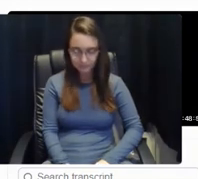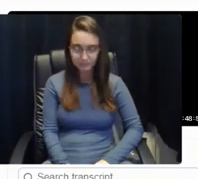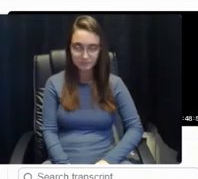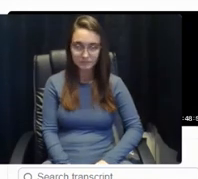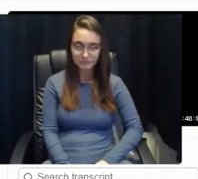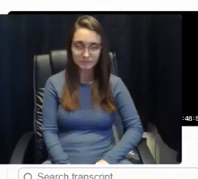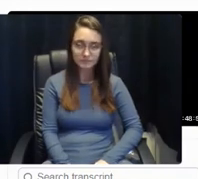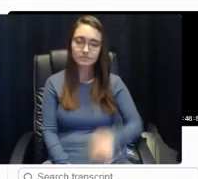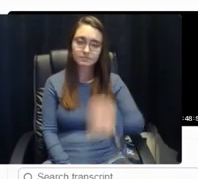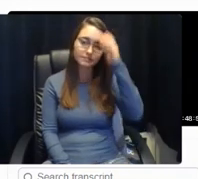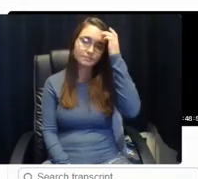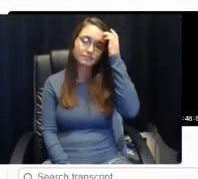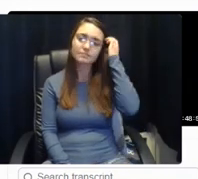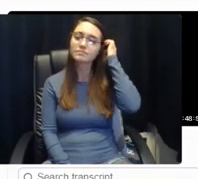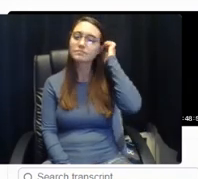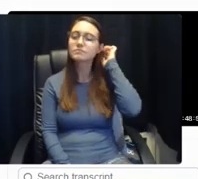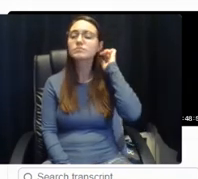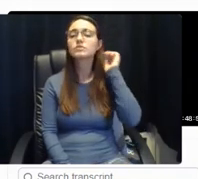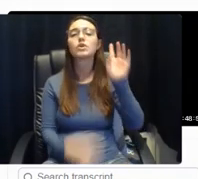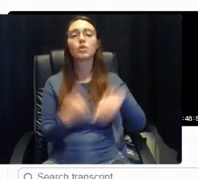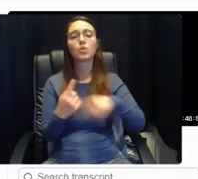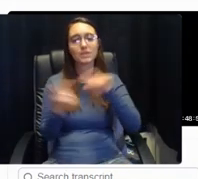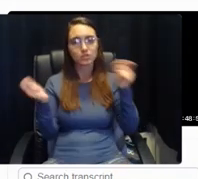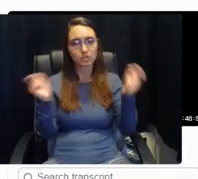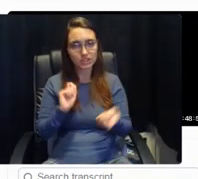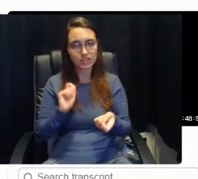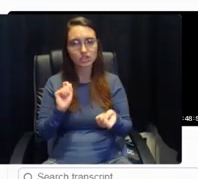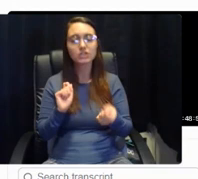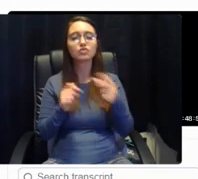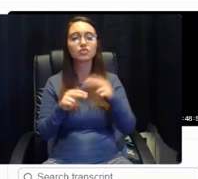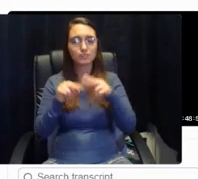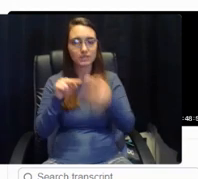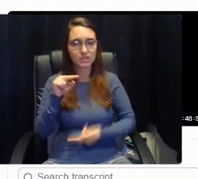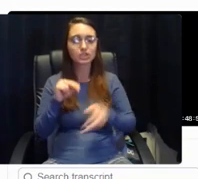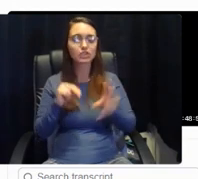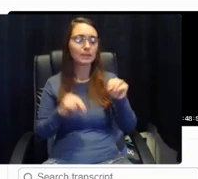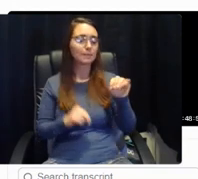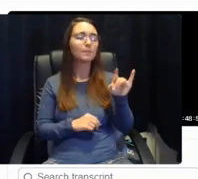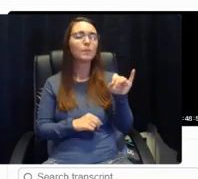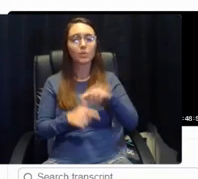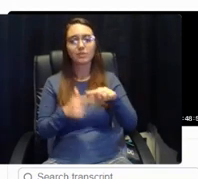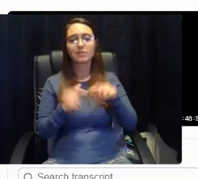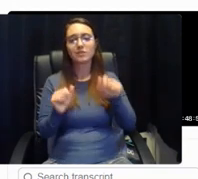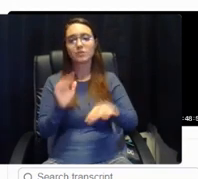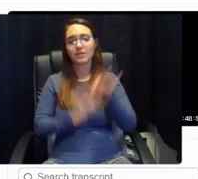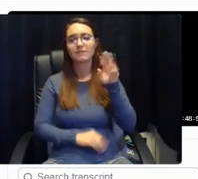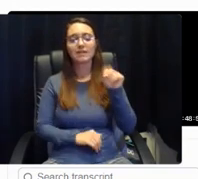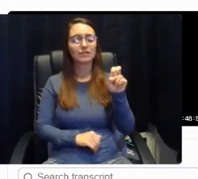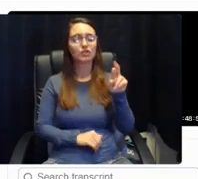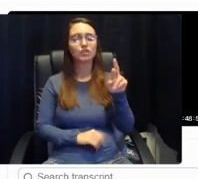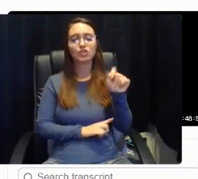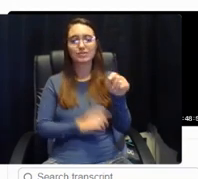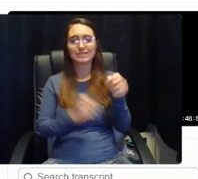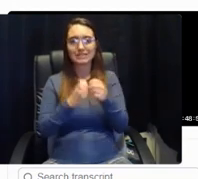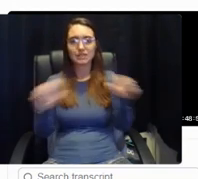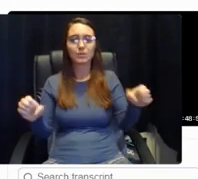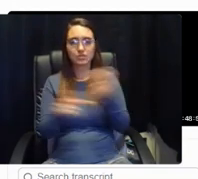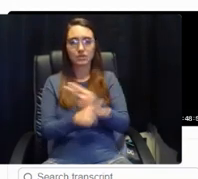Put in reduction mode so you can plug in that equation to do your Nernst equation calculation.